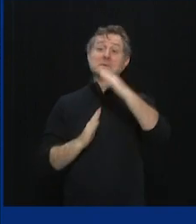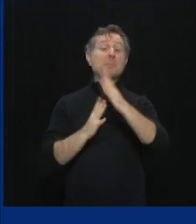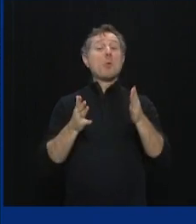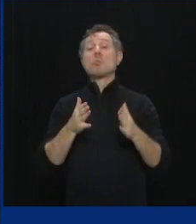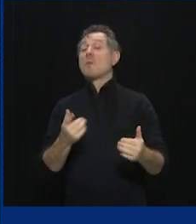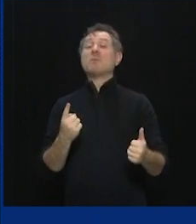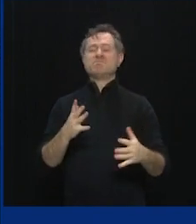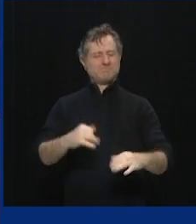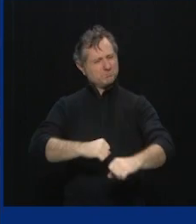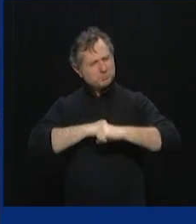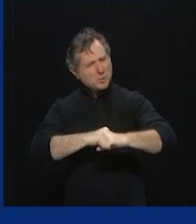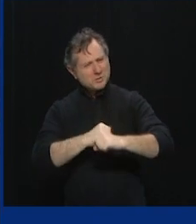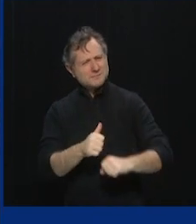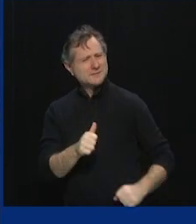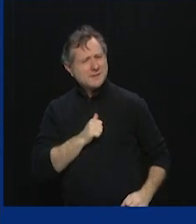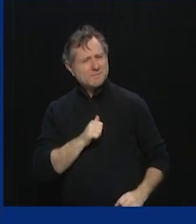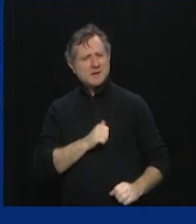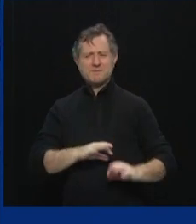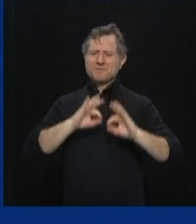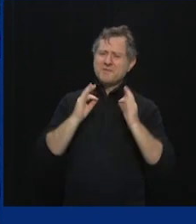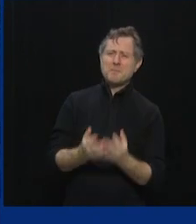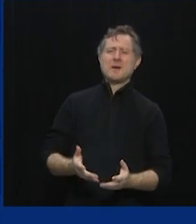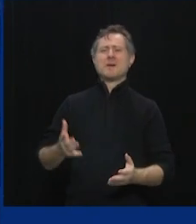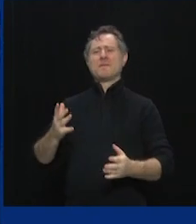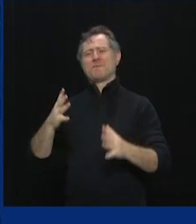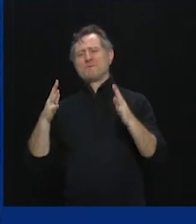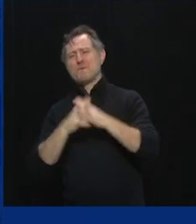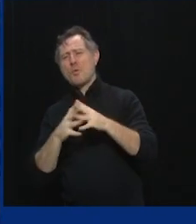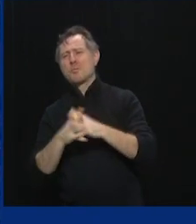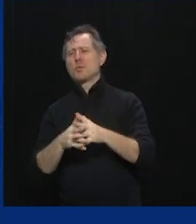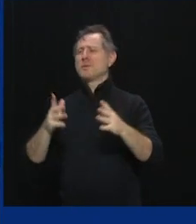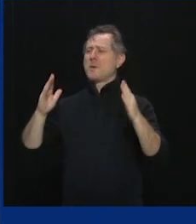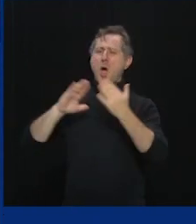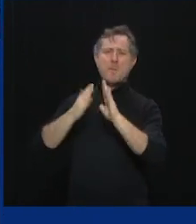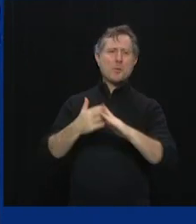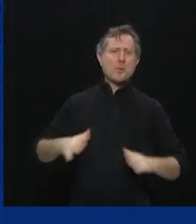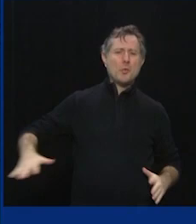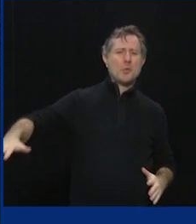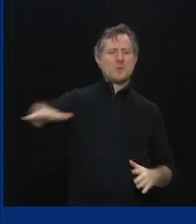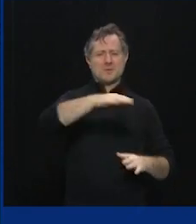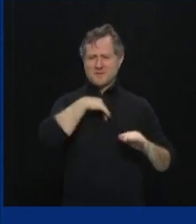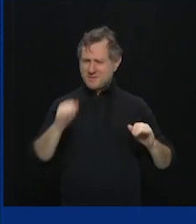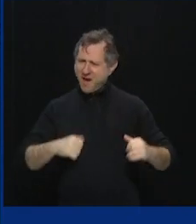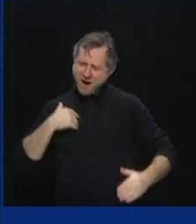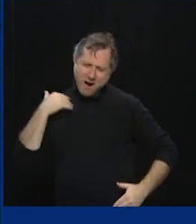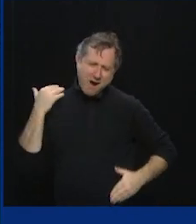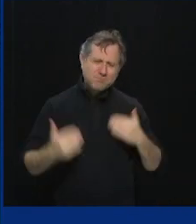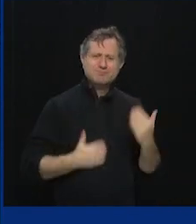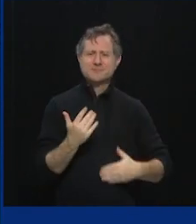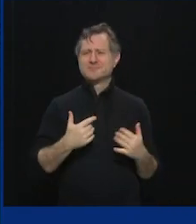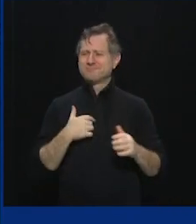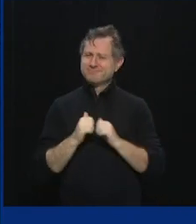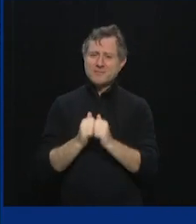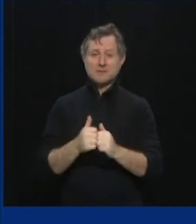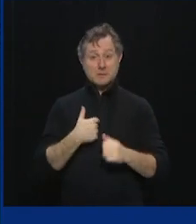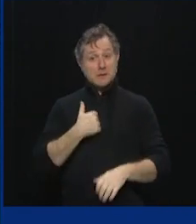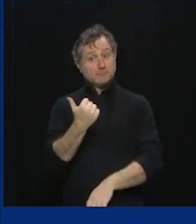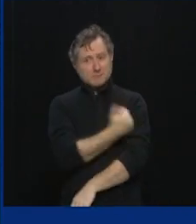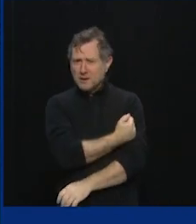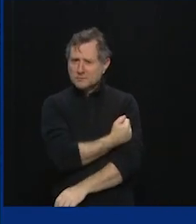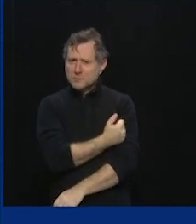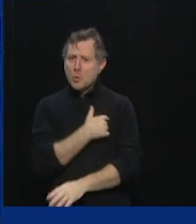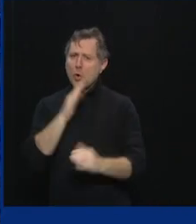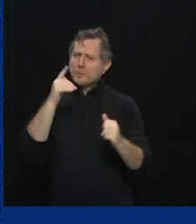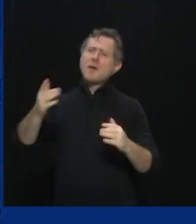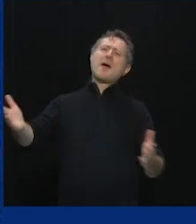our families, and our football community so we can get back to action safely. I'm vaccinated, and I hope you'll join me by getting